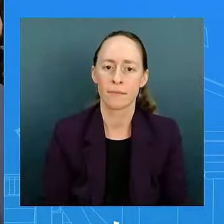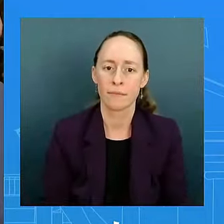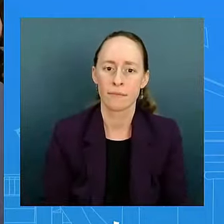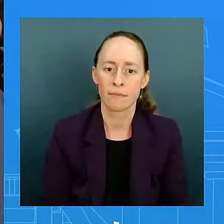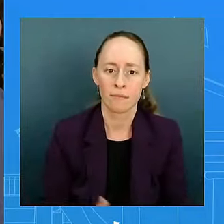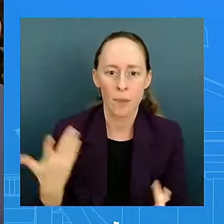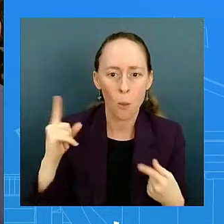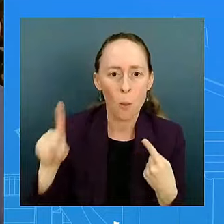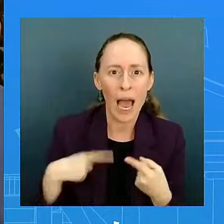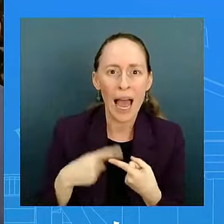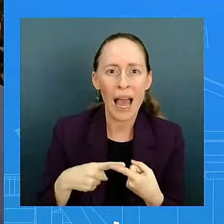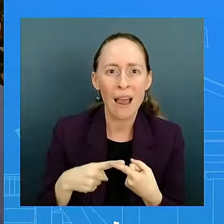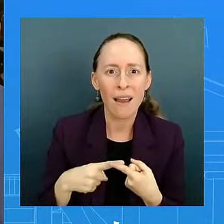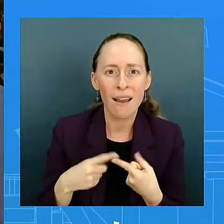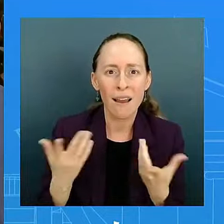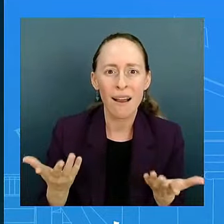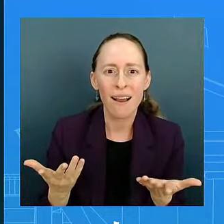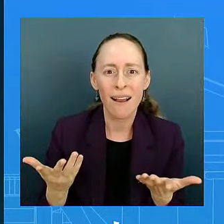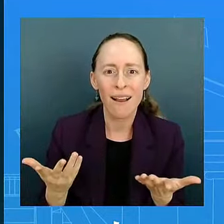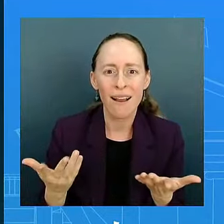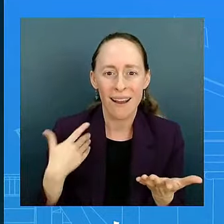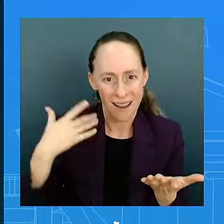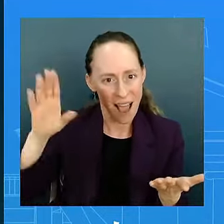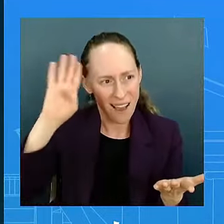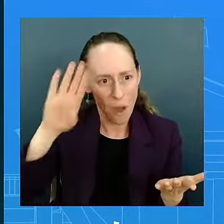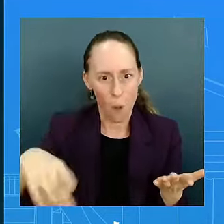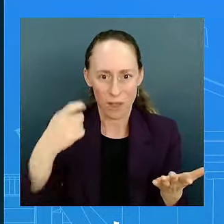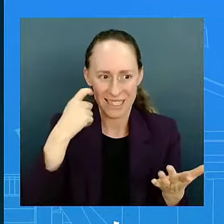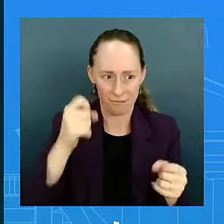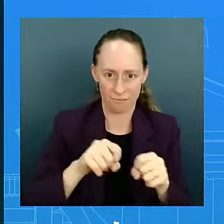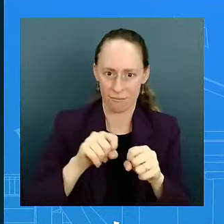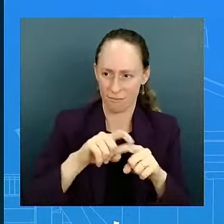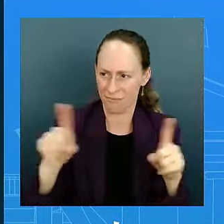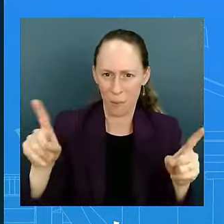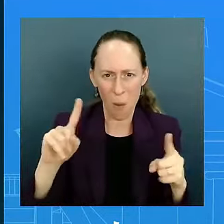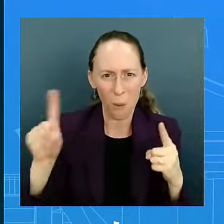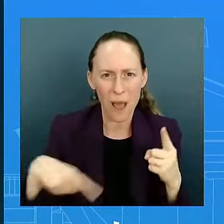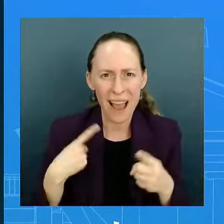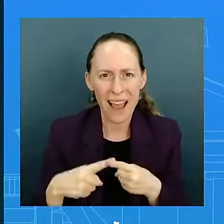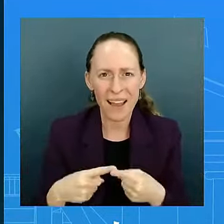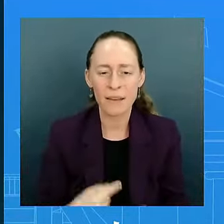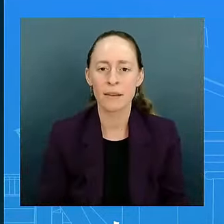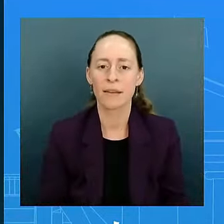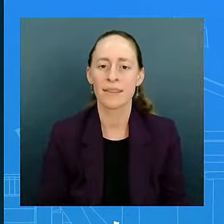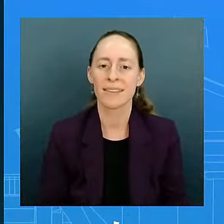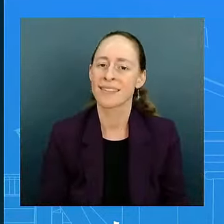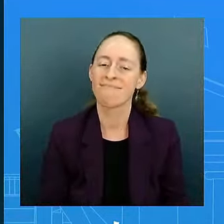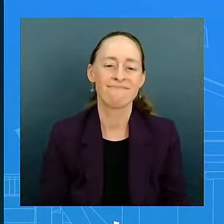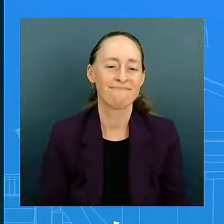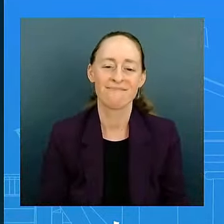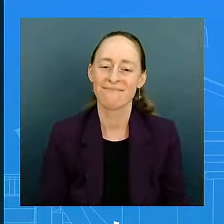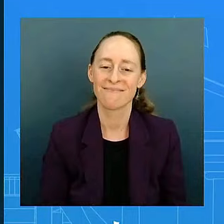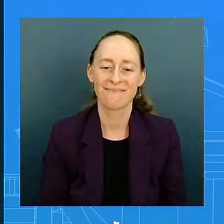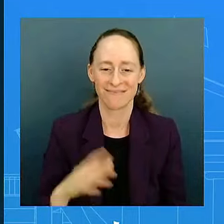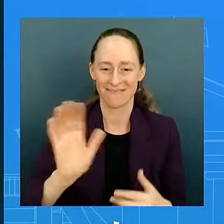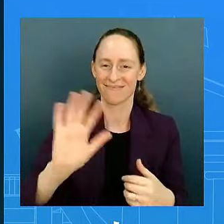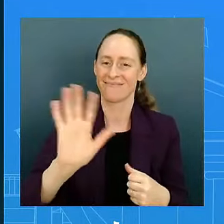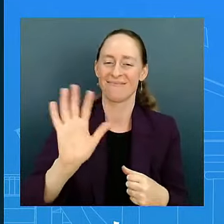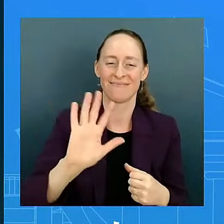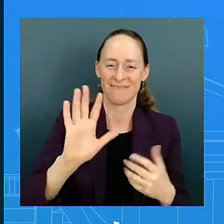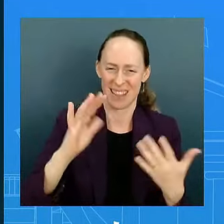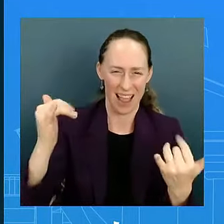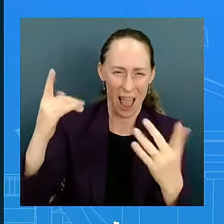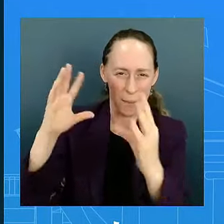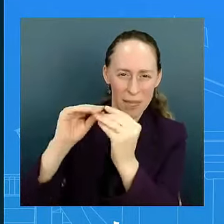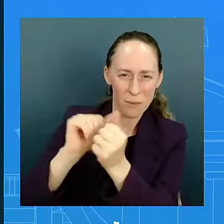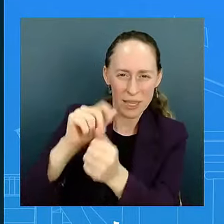the night before, so we are in a different time, as I've said many times before, and you will get to see the president, that I can say.